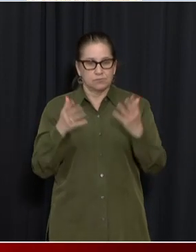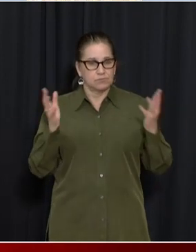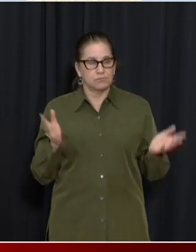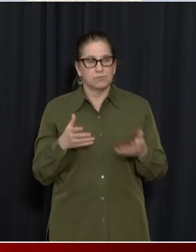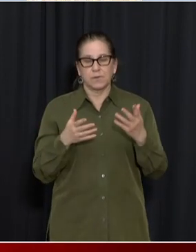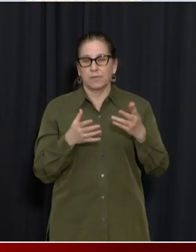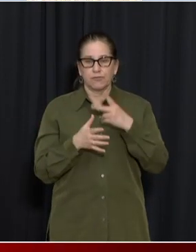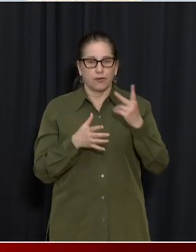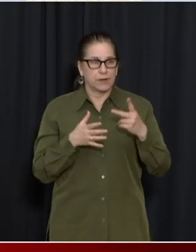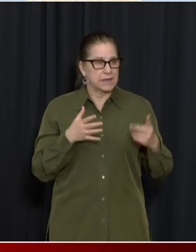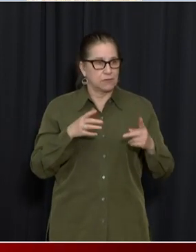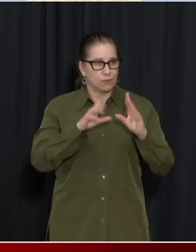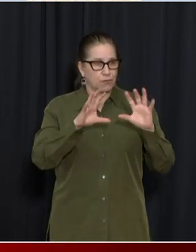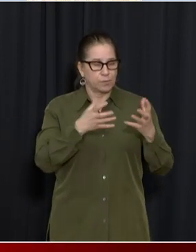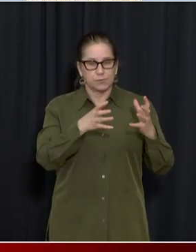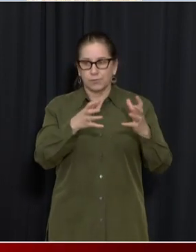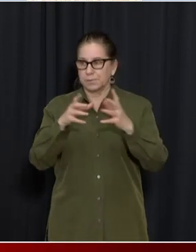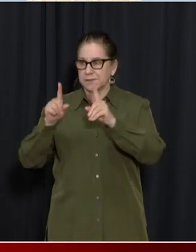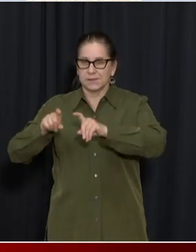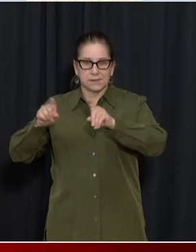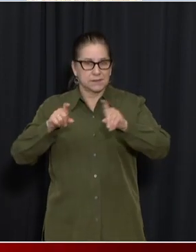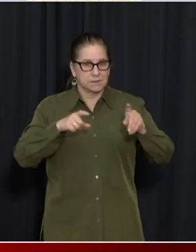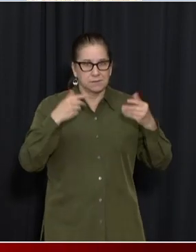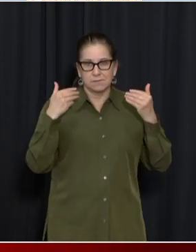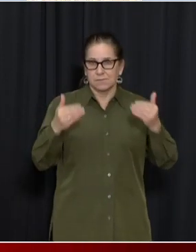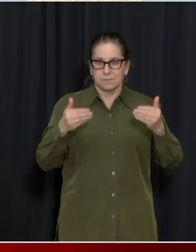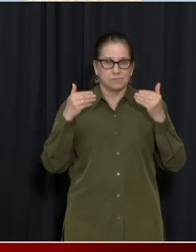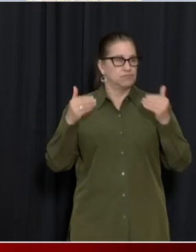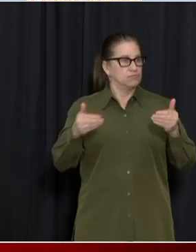And next week, I look forward to sharing with you